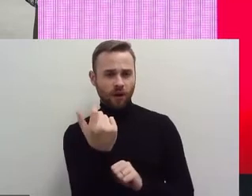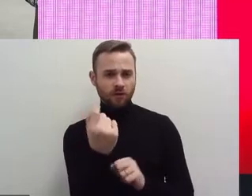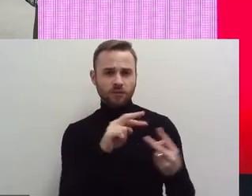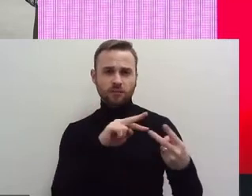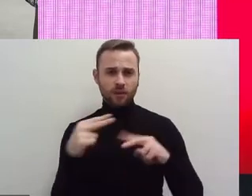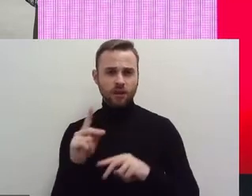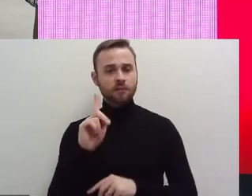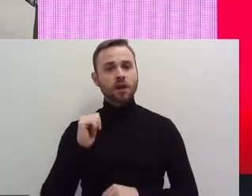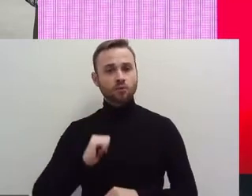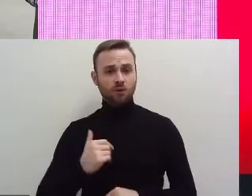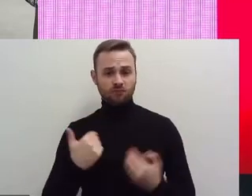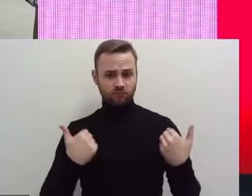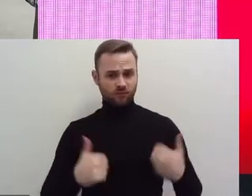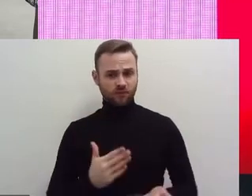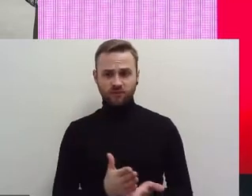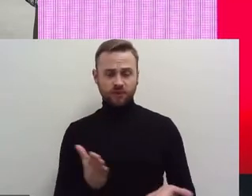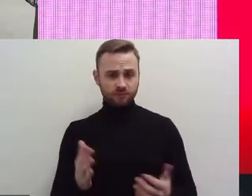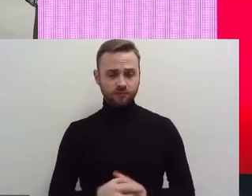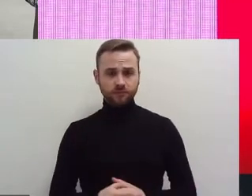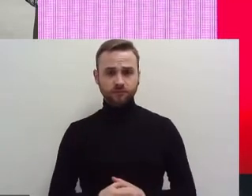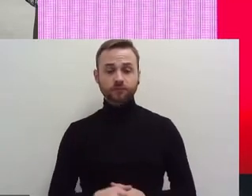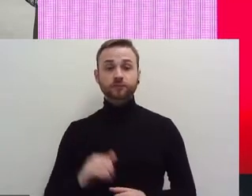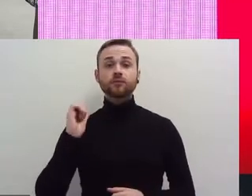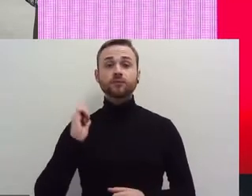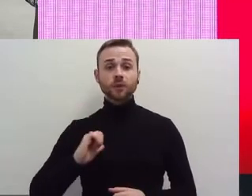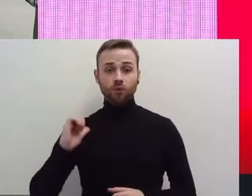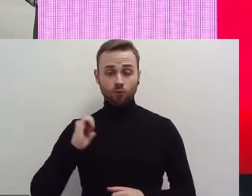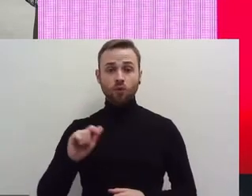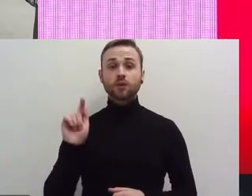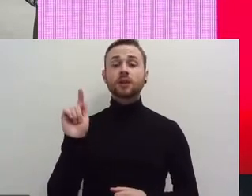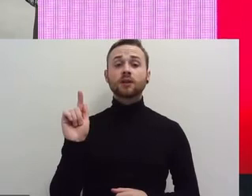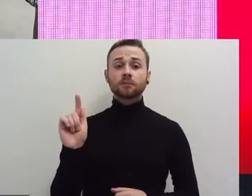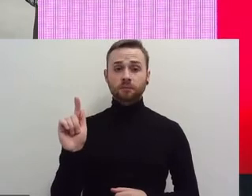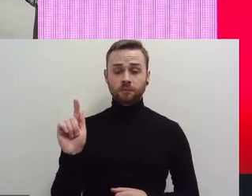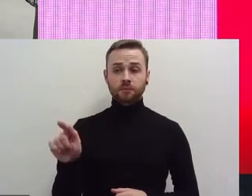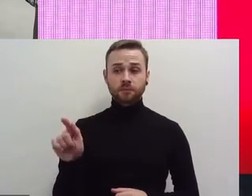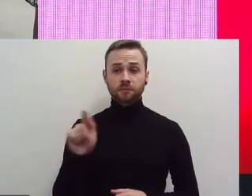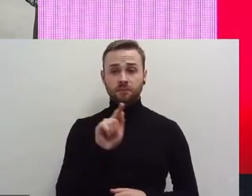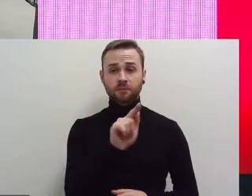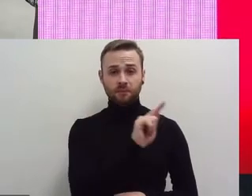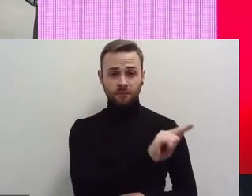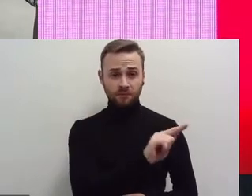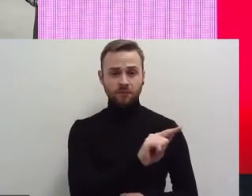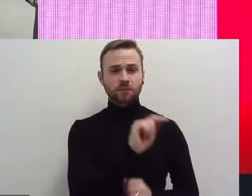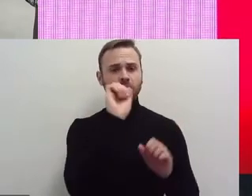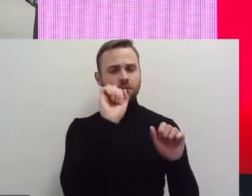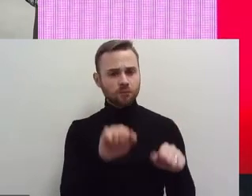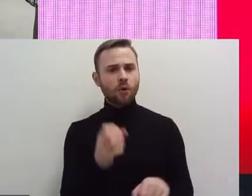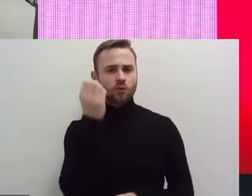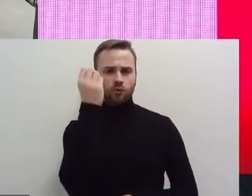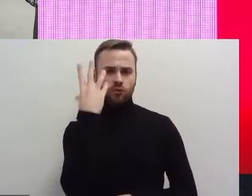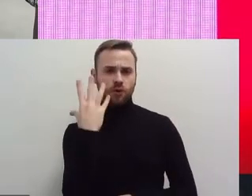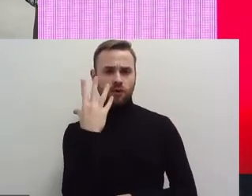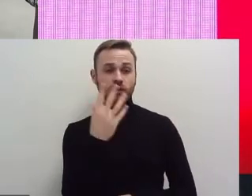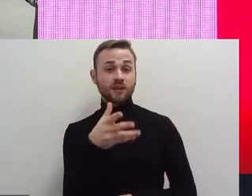and individually understand that we are collectively responsible for our environment and our future, and therefore move